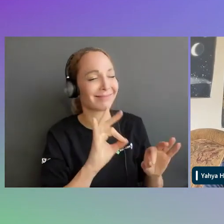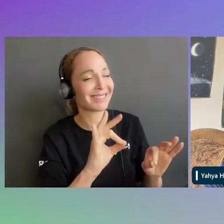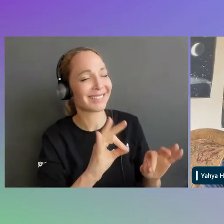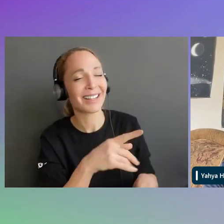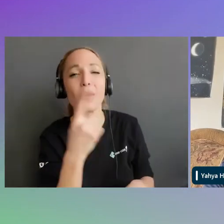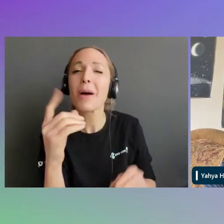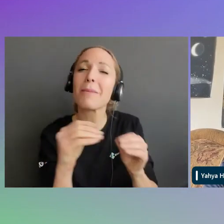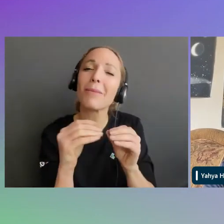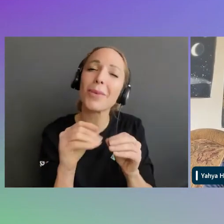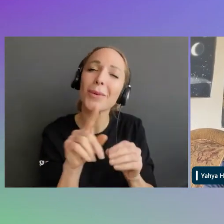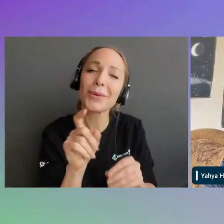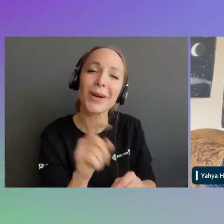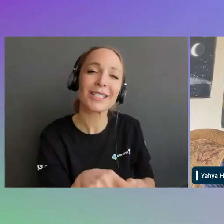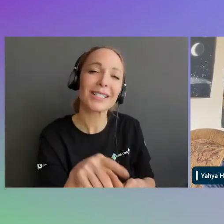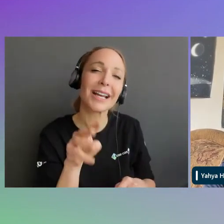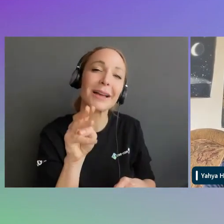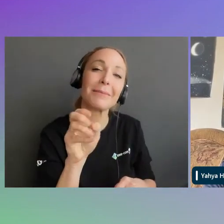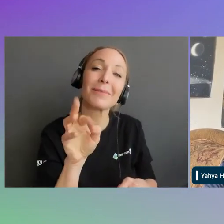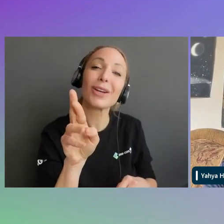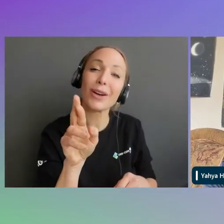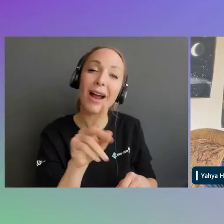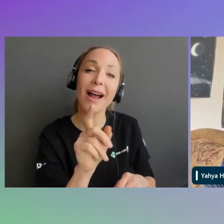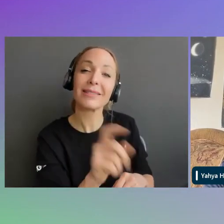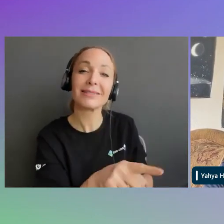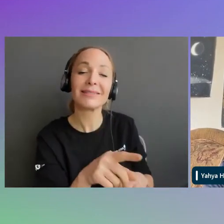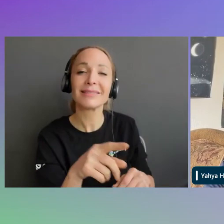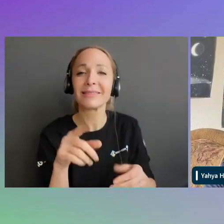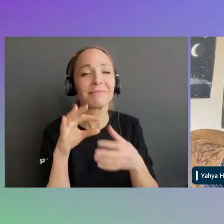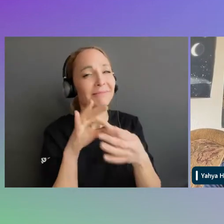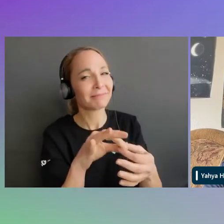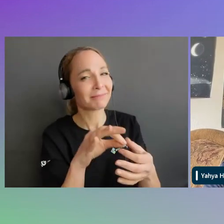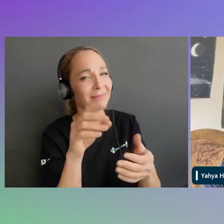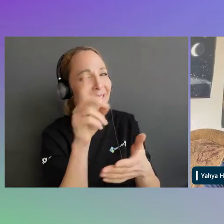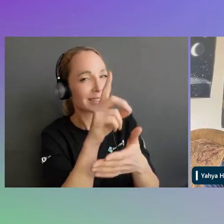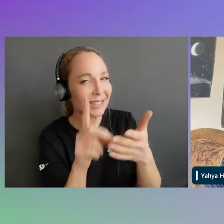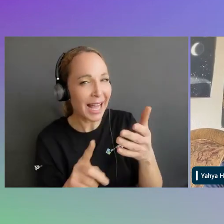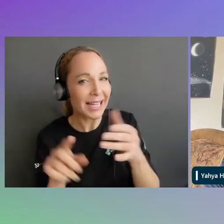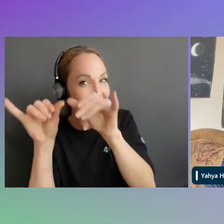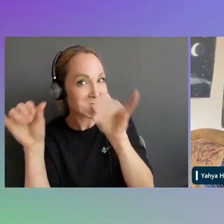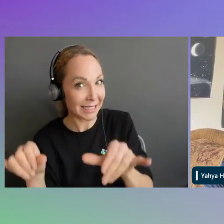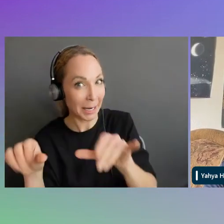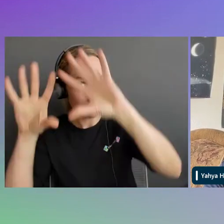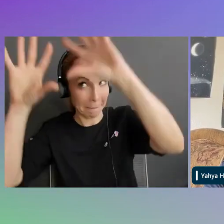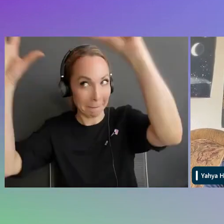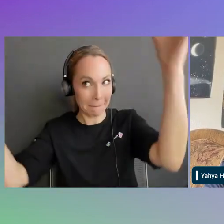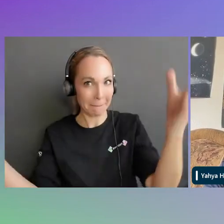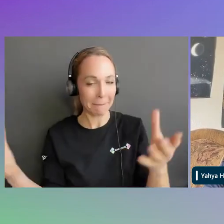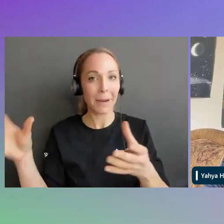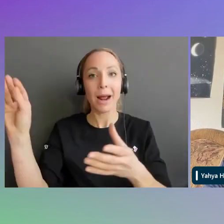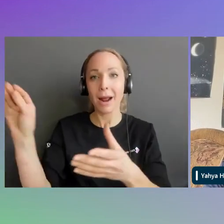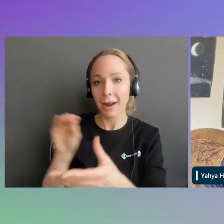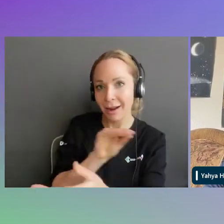Nir asked, concerning design systems and component libraries,